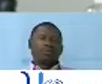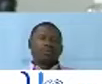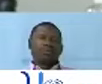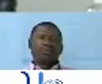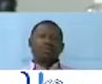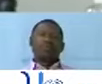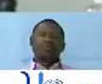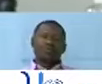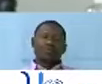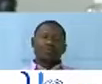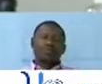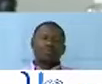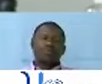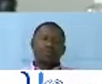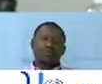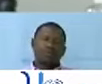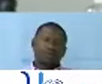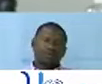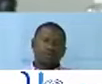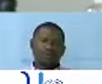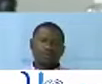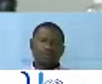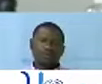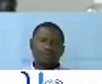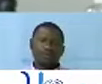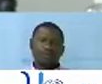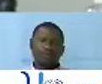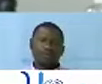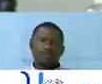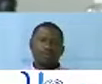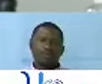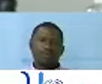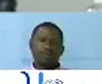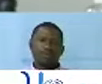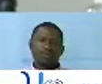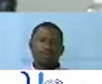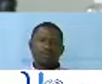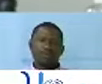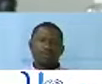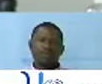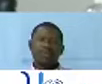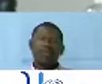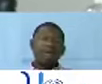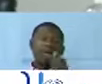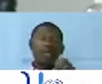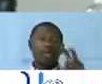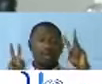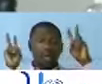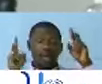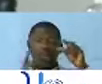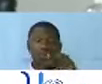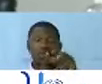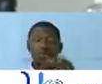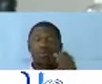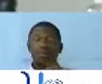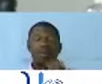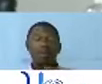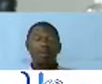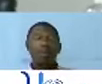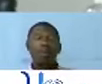melone ni tere wi nga xamne mo umba loi bi rew mi di doxé lolou fonkuñ ko won. And his words became more